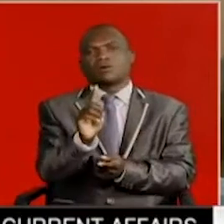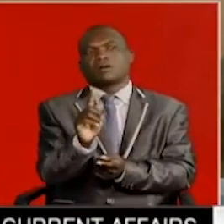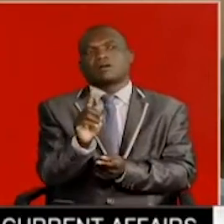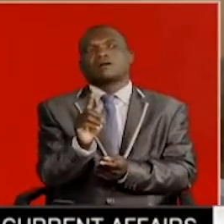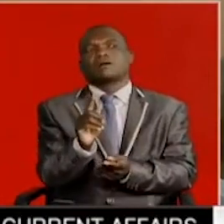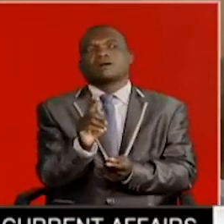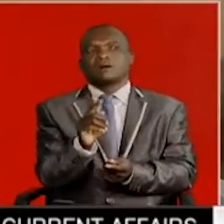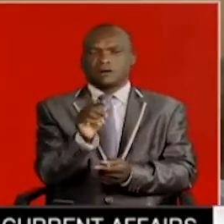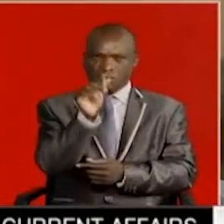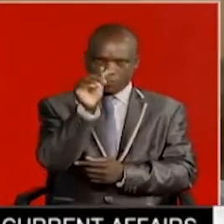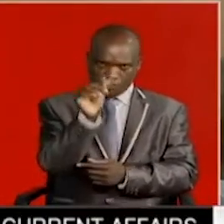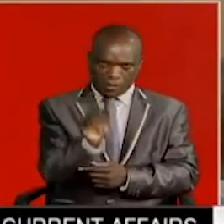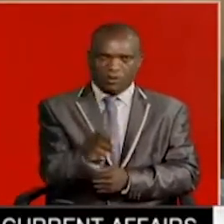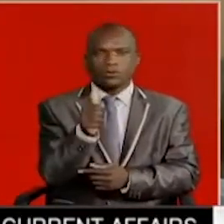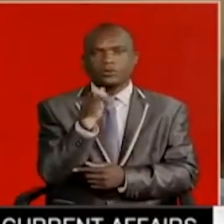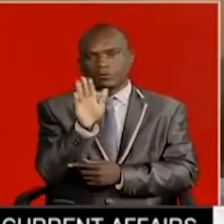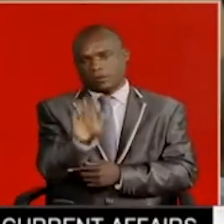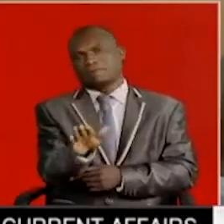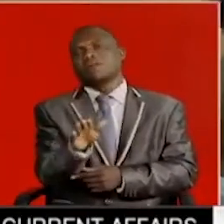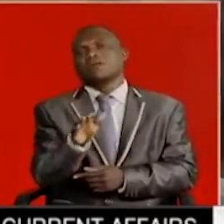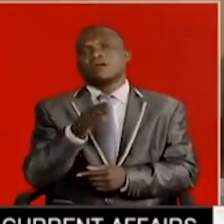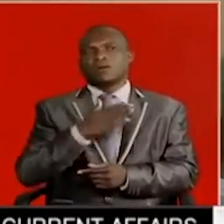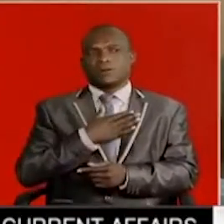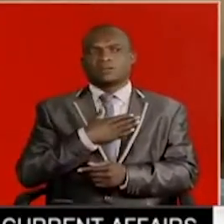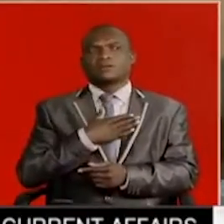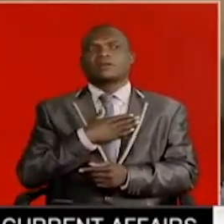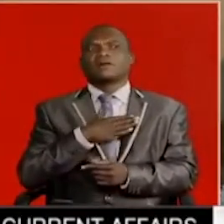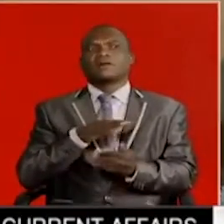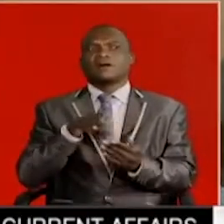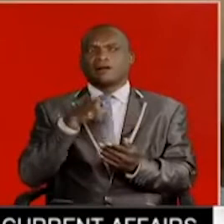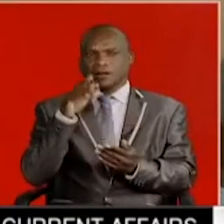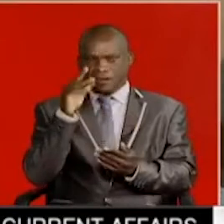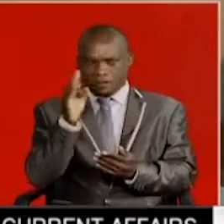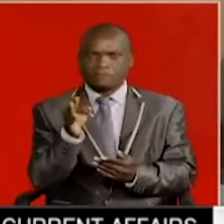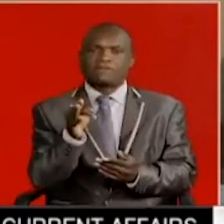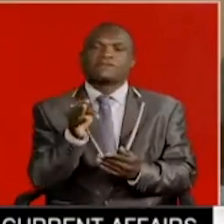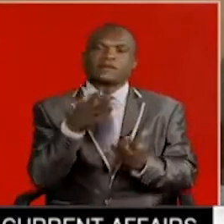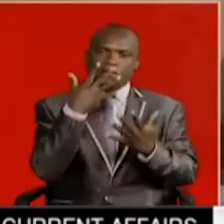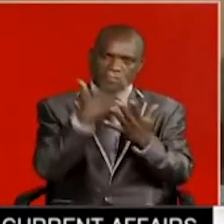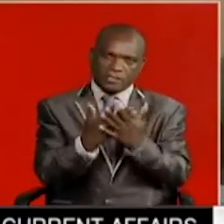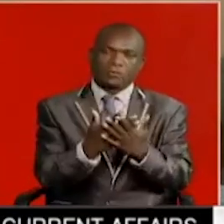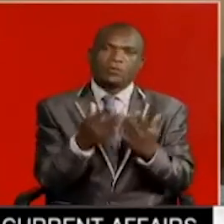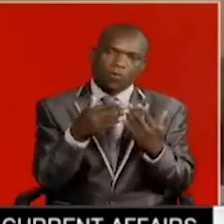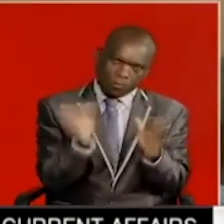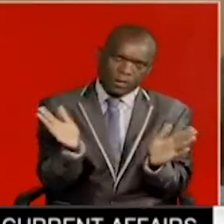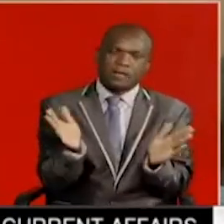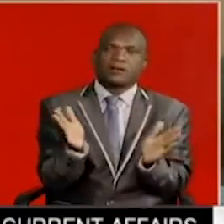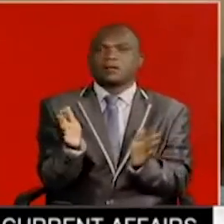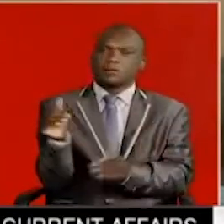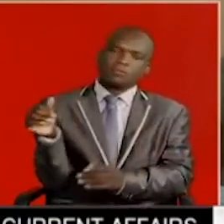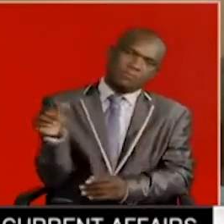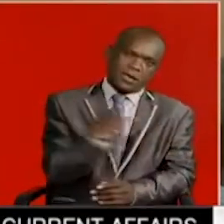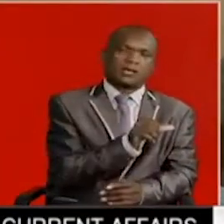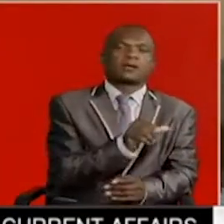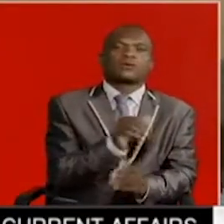He's still a good citizen. We want him, after being corrected the wrongs he or she might have done, to come